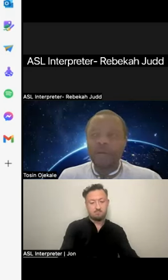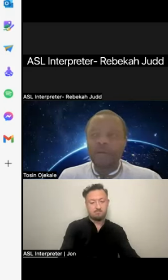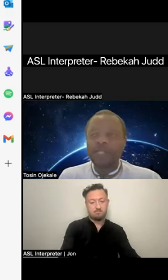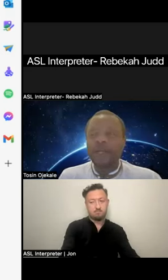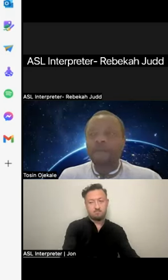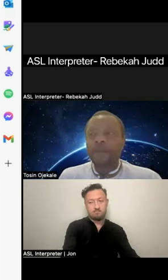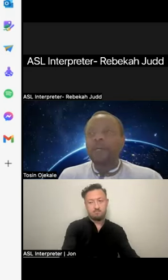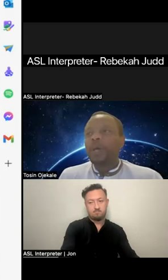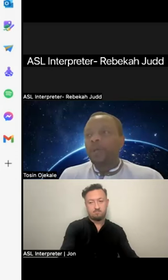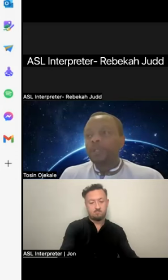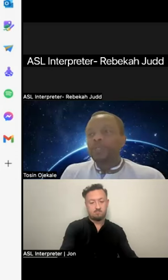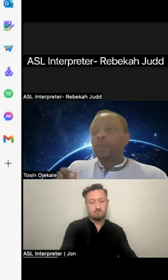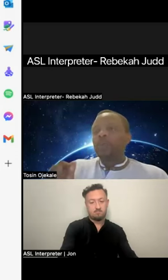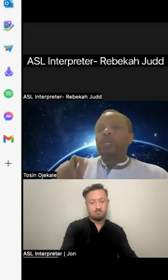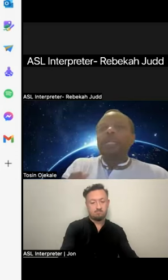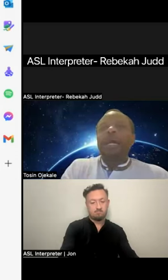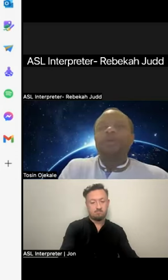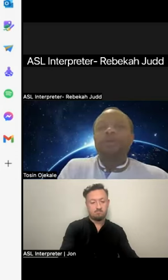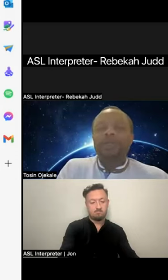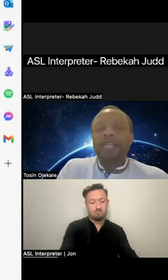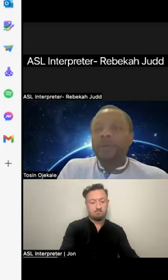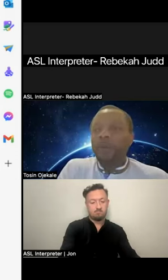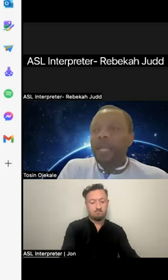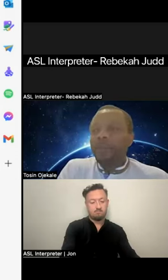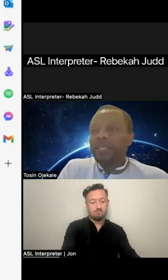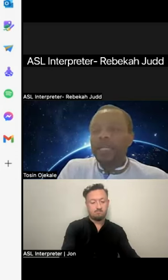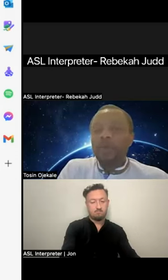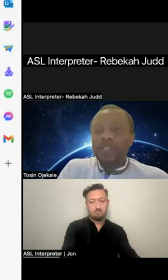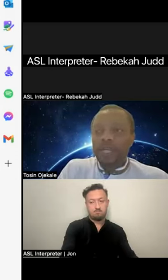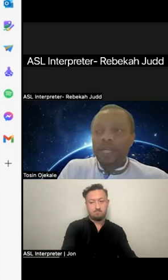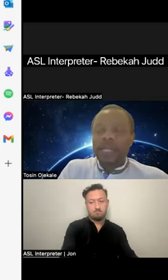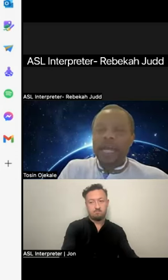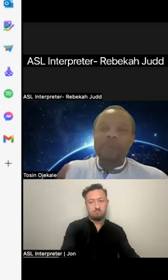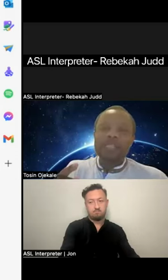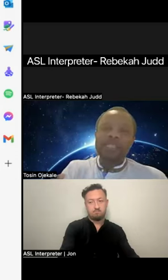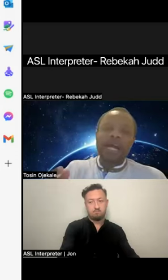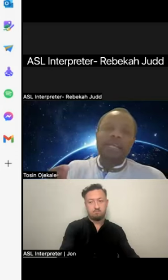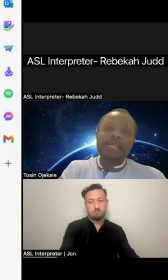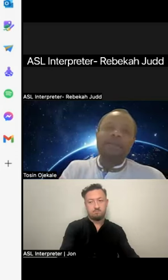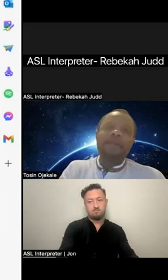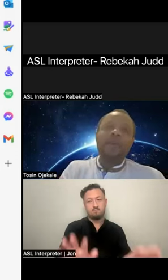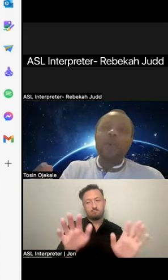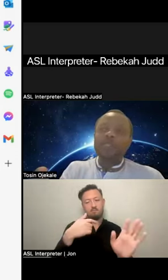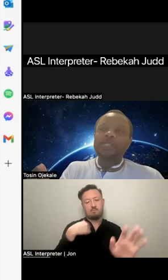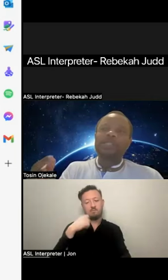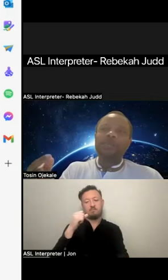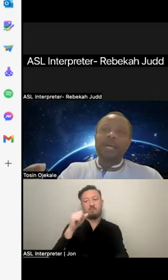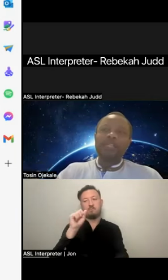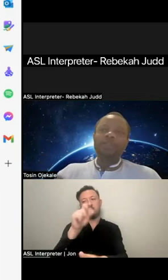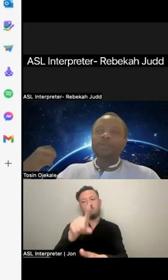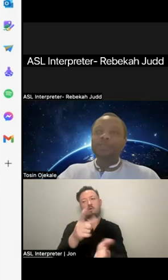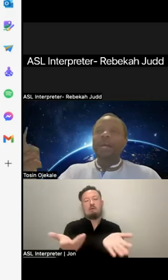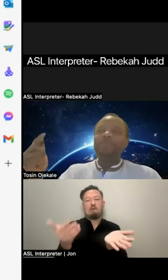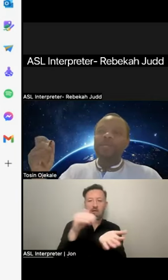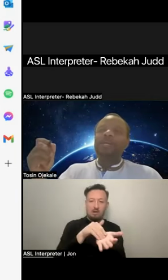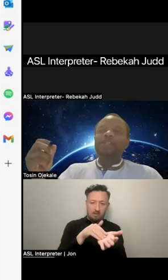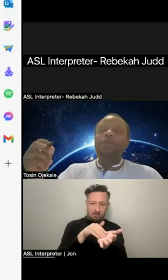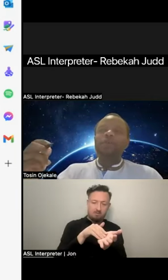talking about here. So I'm not, so now let me take the question again. I'm not asking for what you can